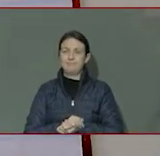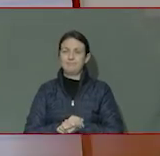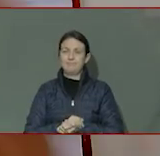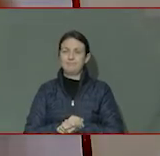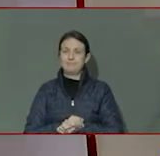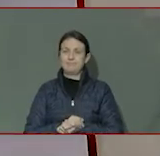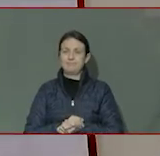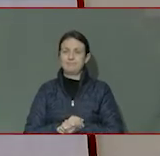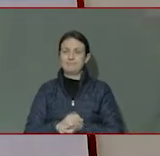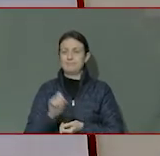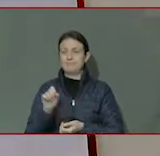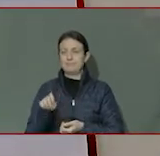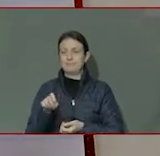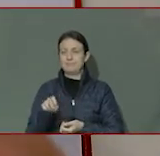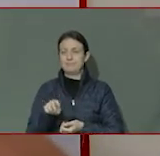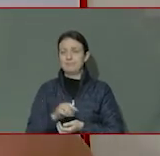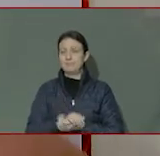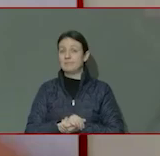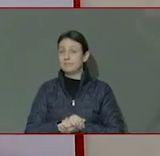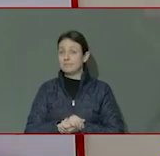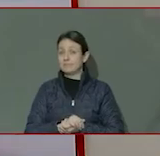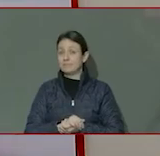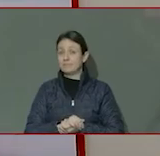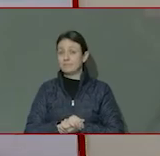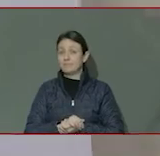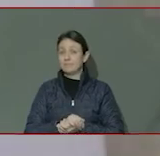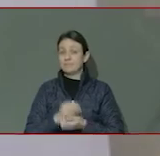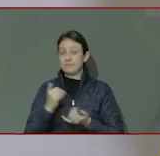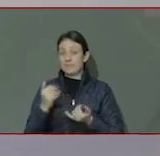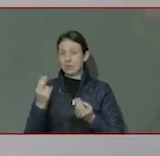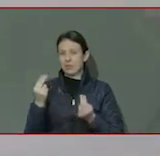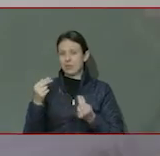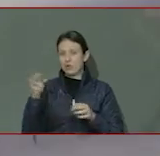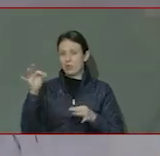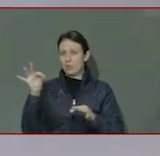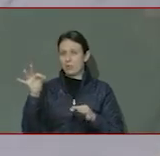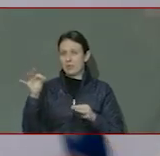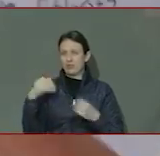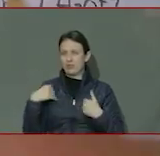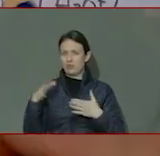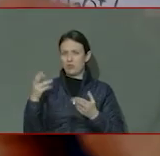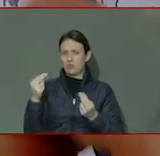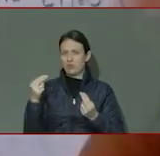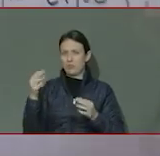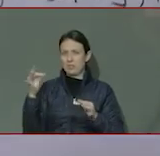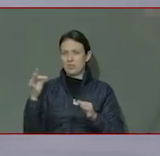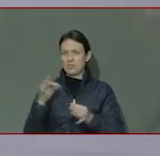So this is, let me just go over to a new page.